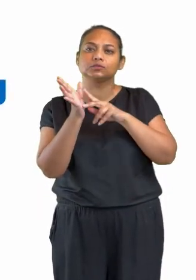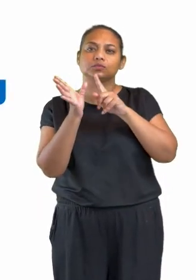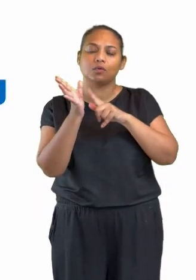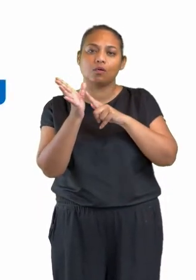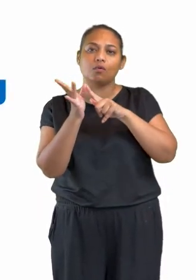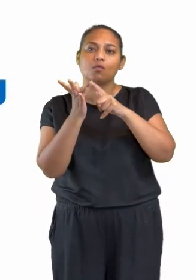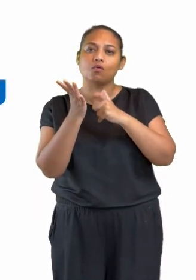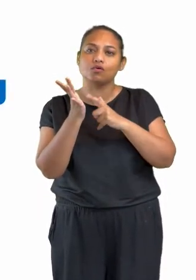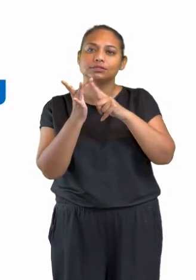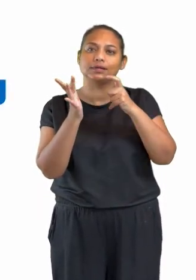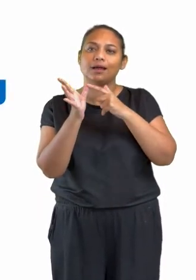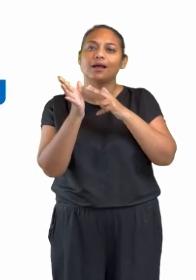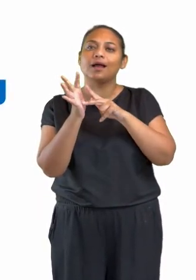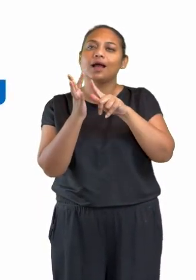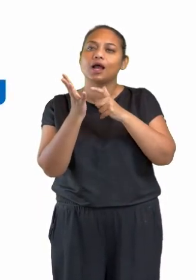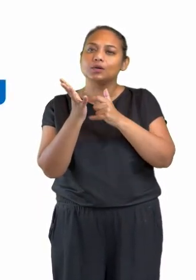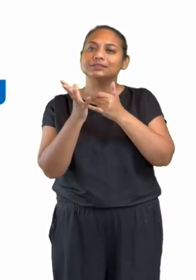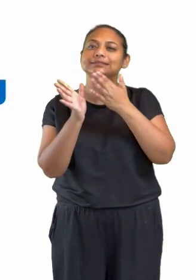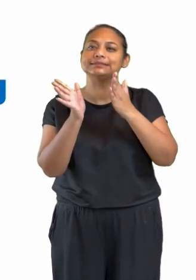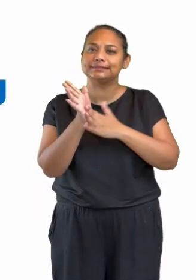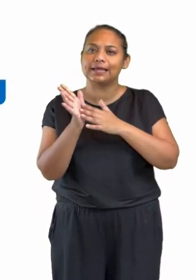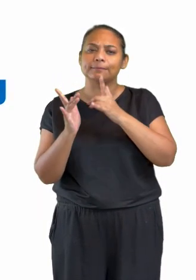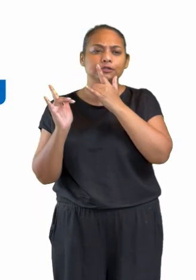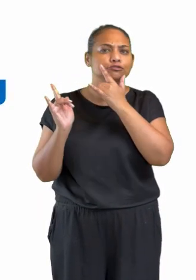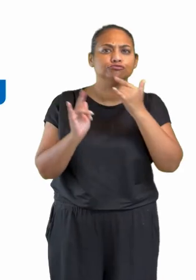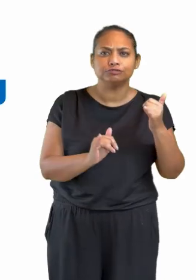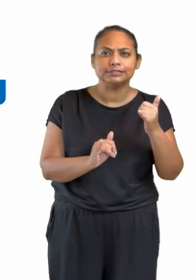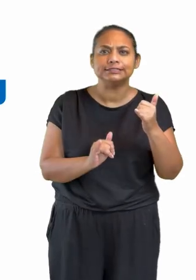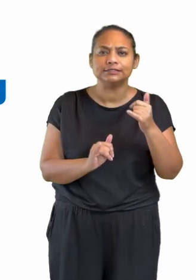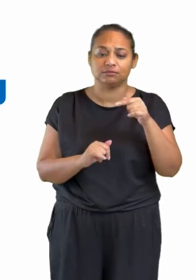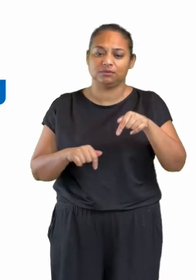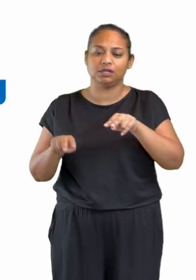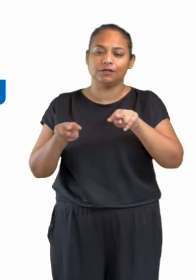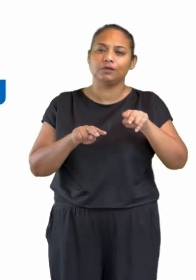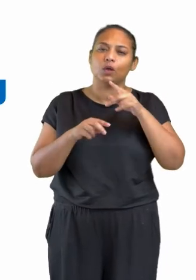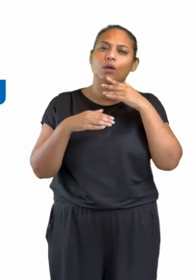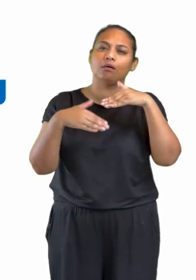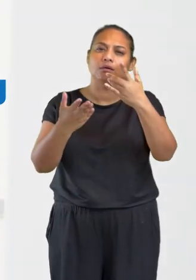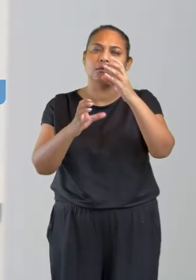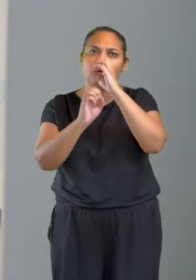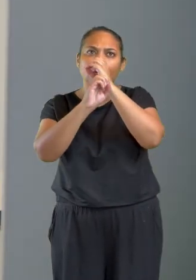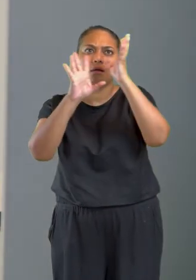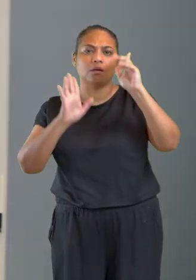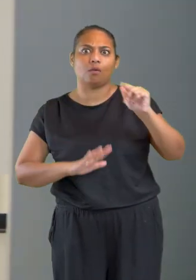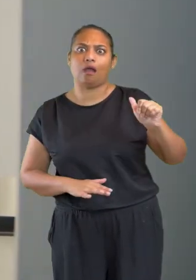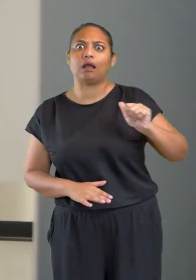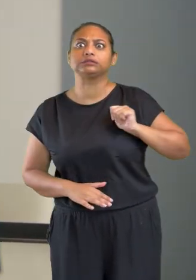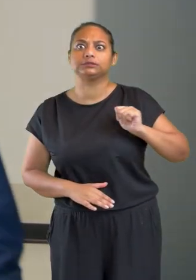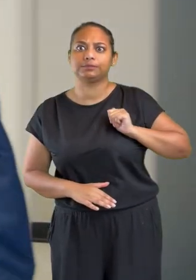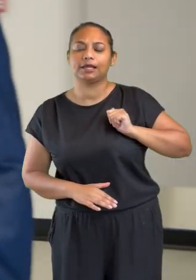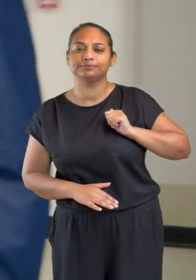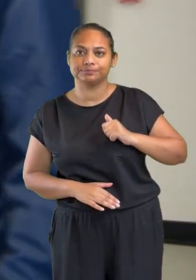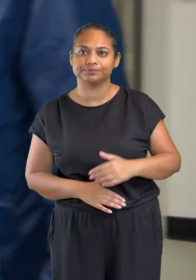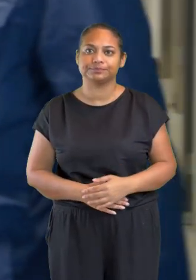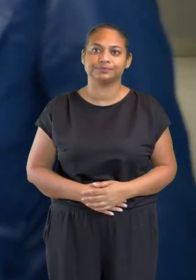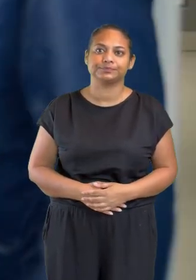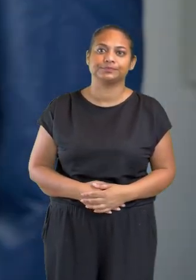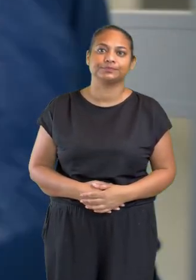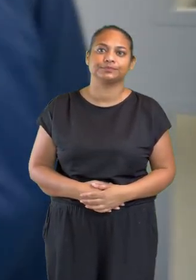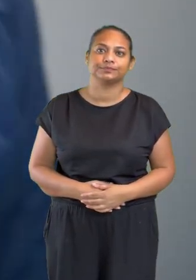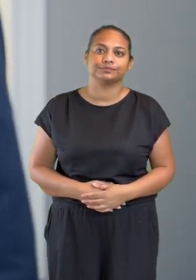In this video, we will show you what to expect from an abdominal aortic aneurysm